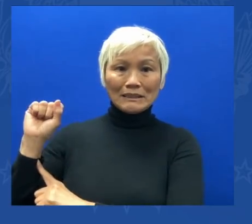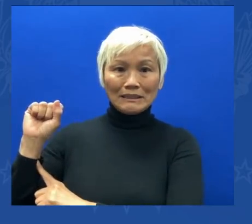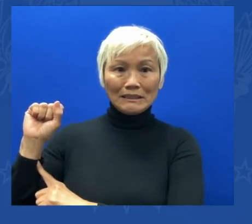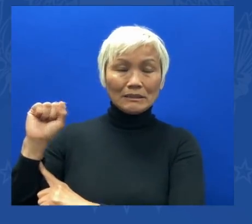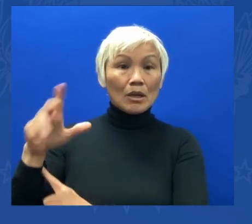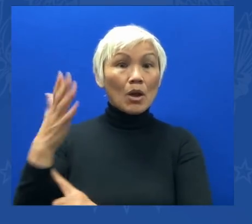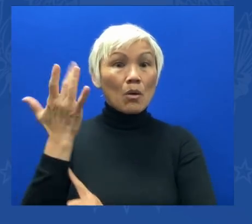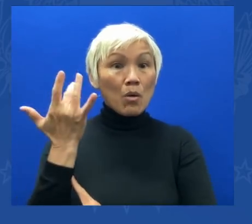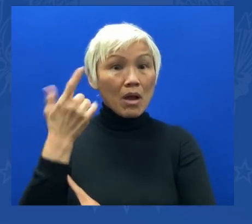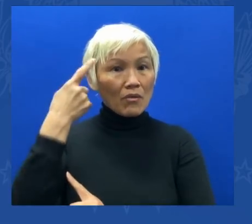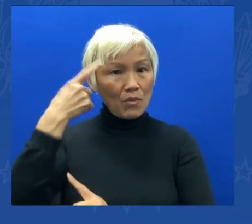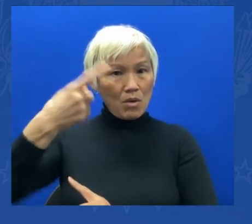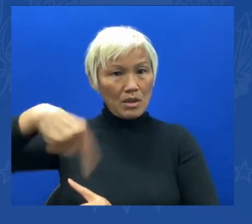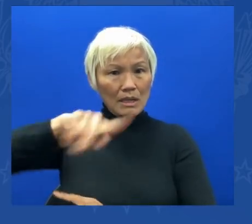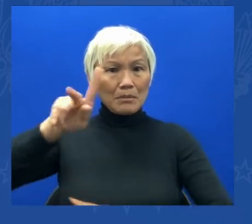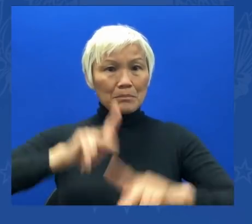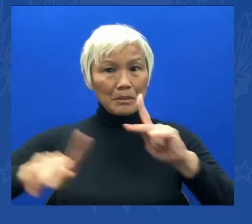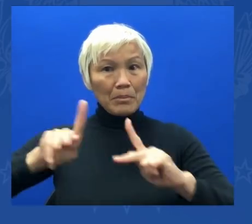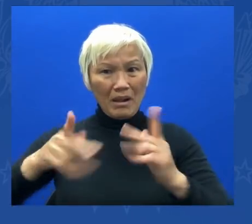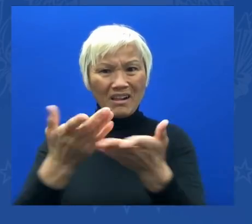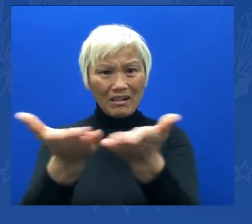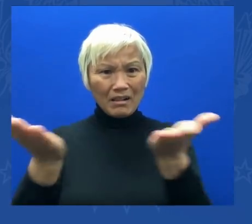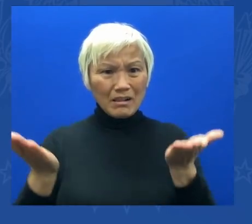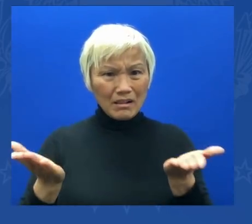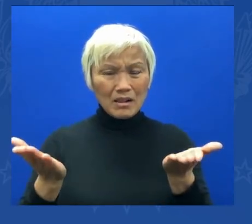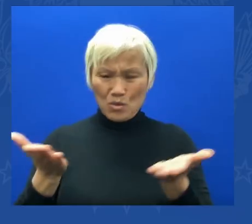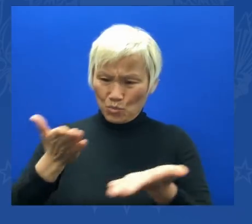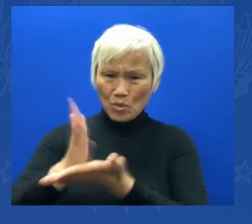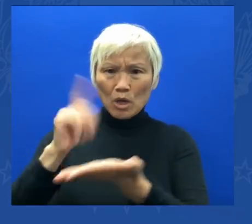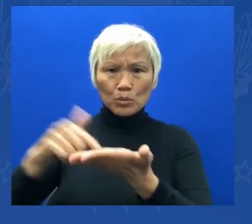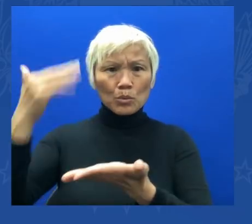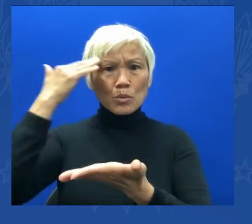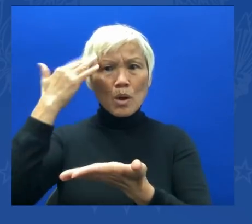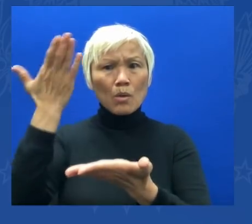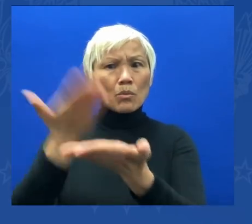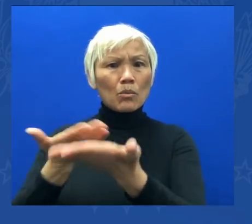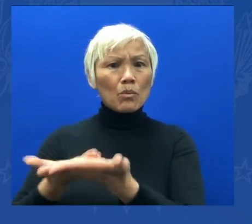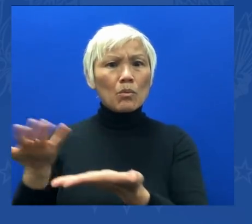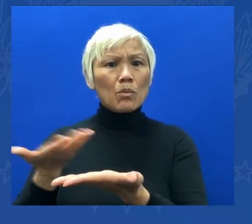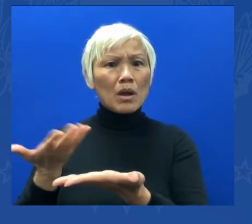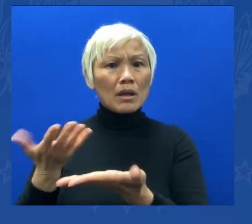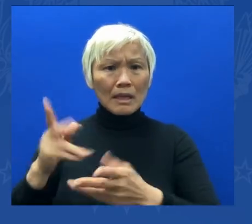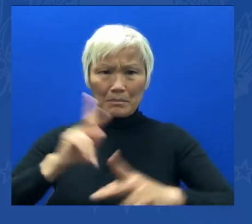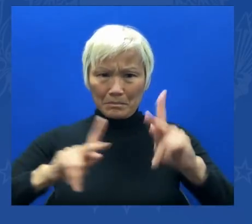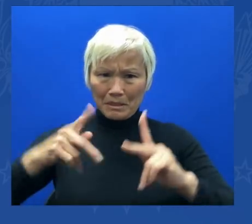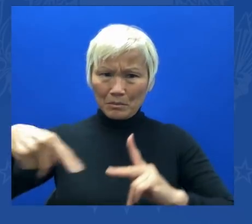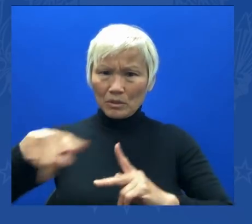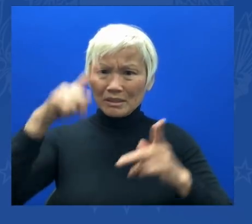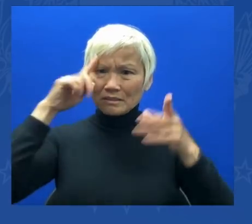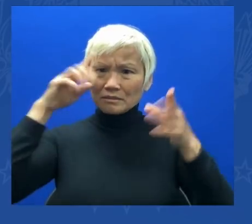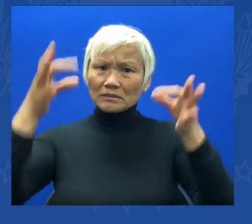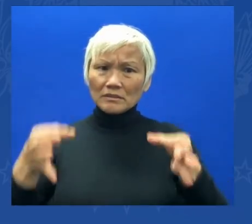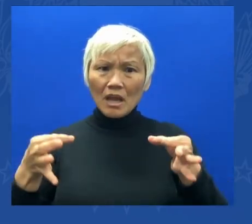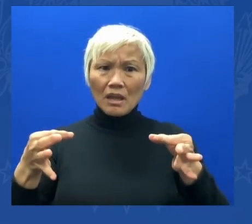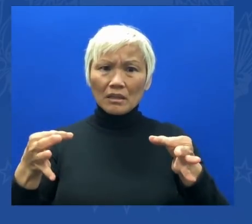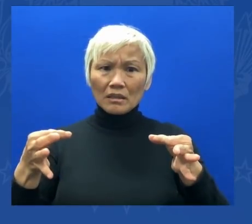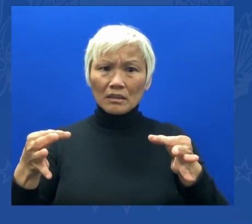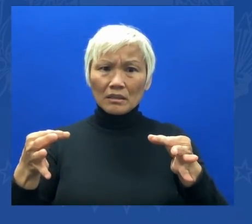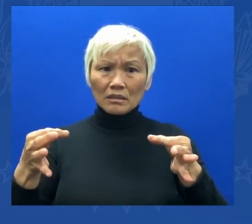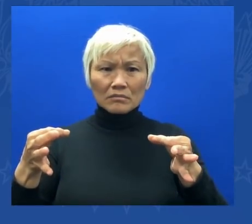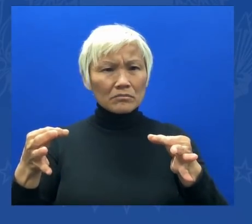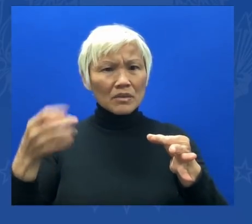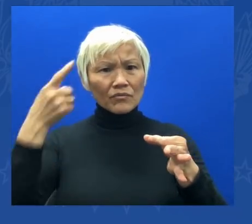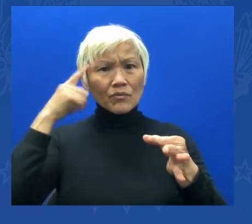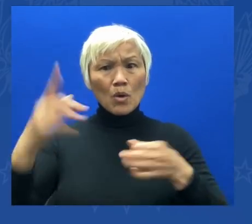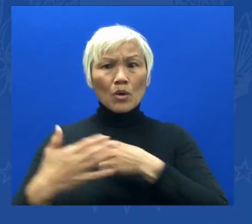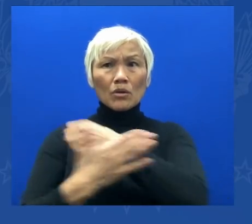country's future course. To gird our democracy, we reporters believe that in the United States, no man or woman who